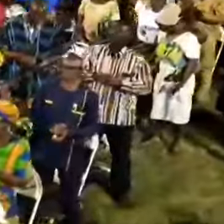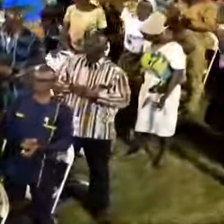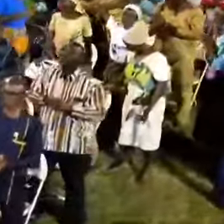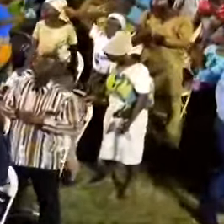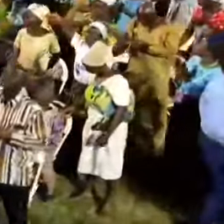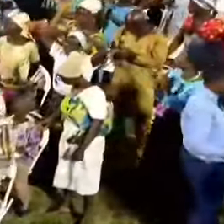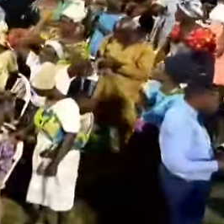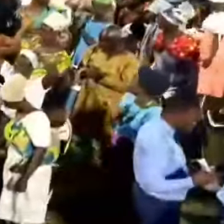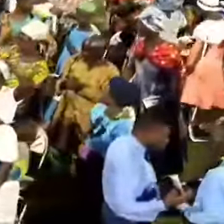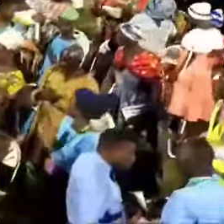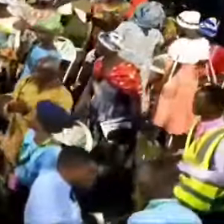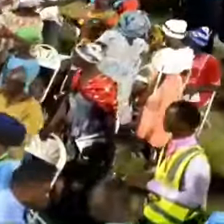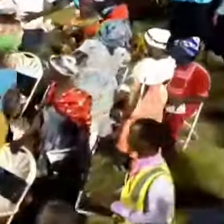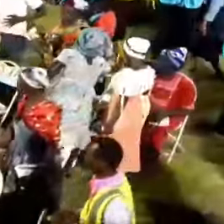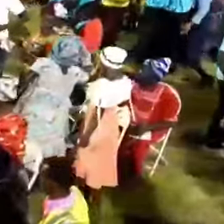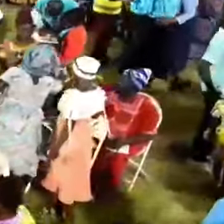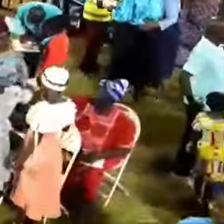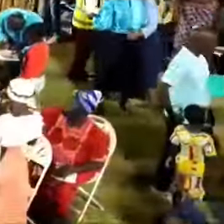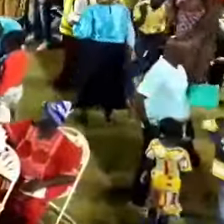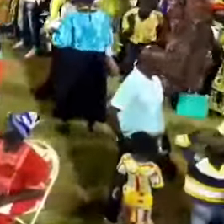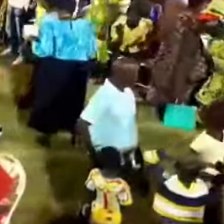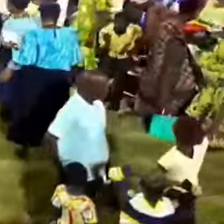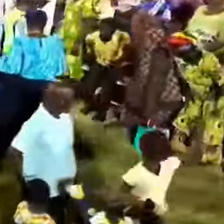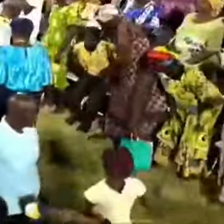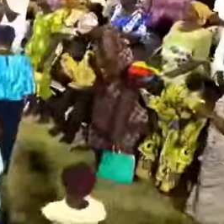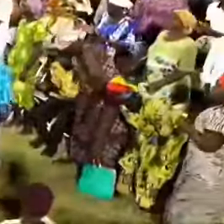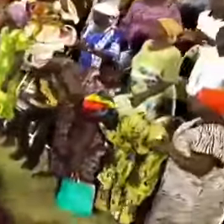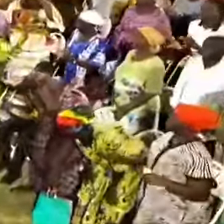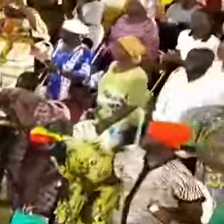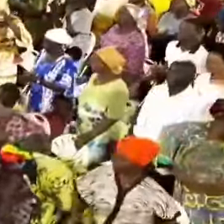It is done. Ayo.